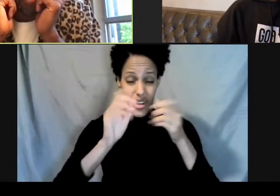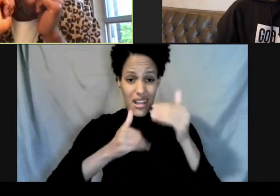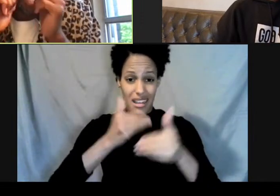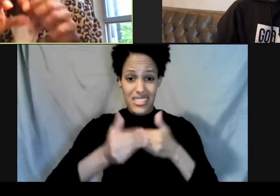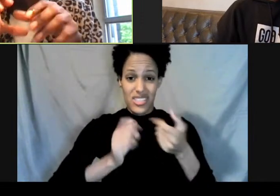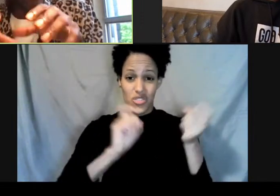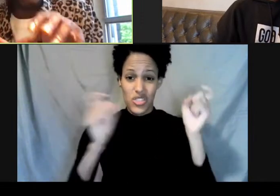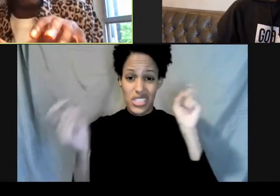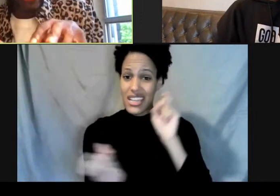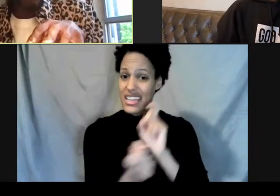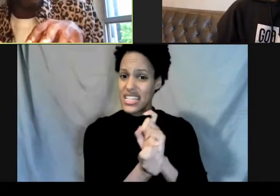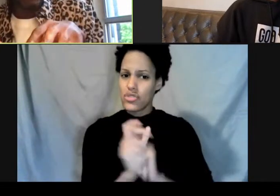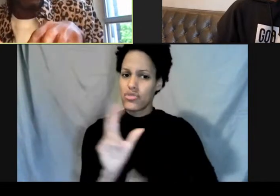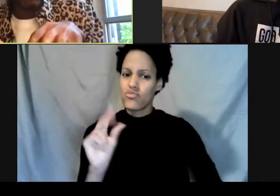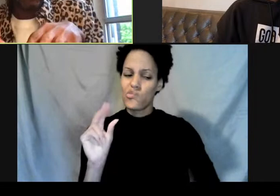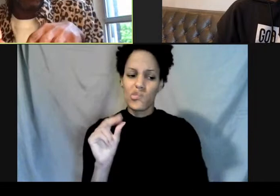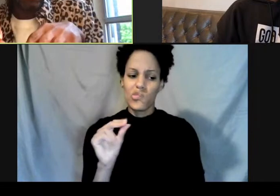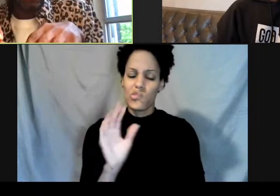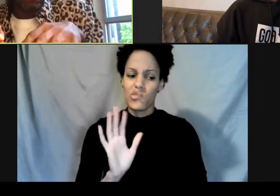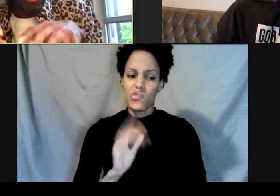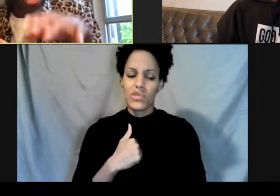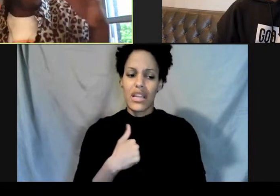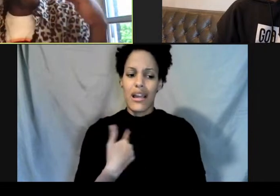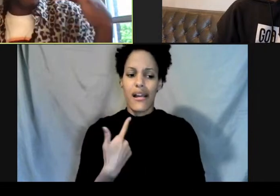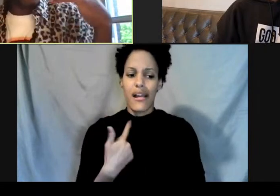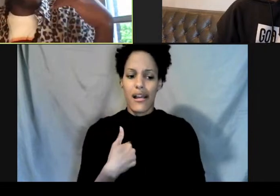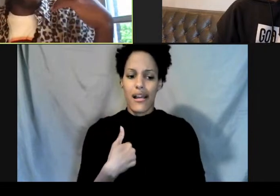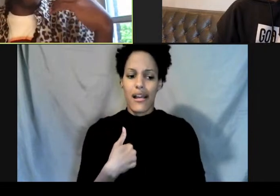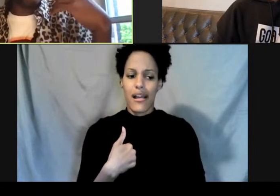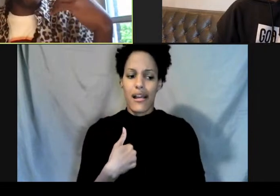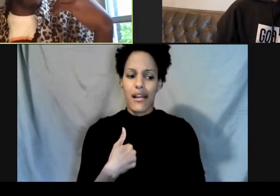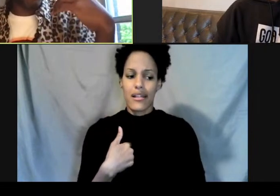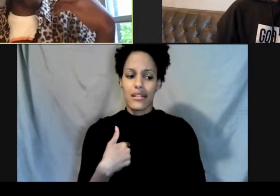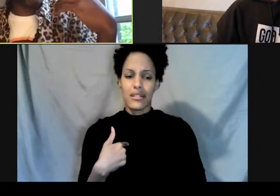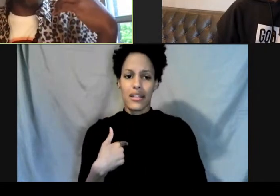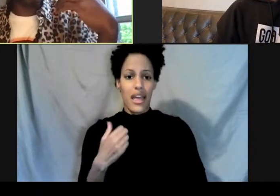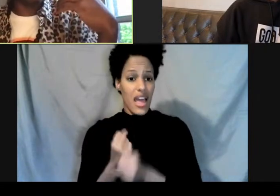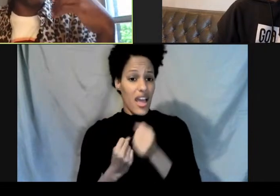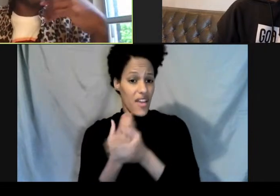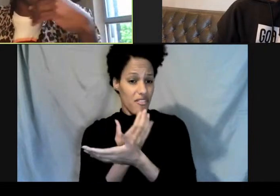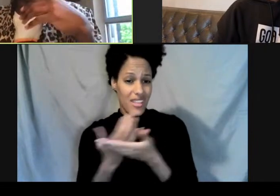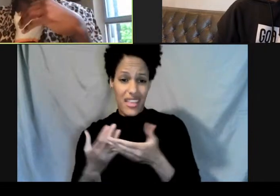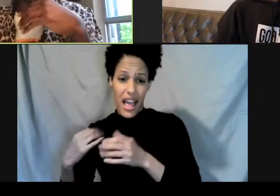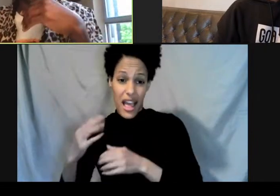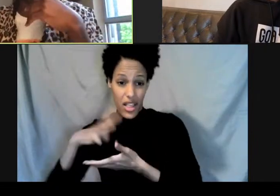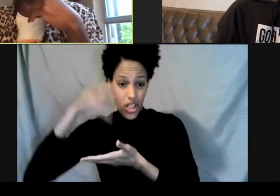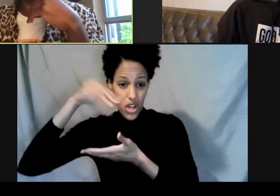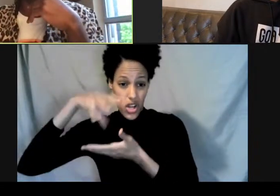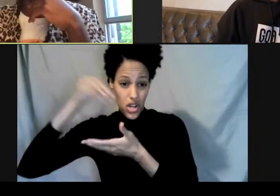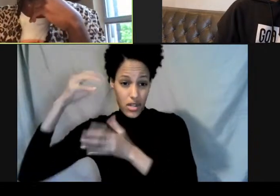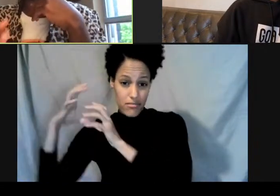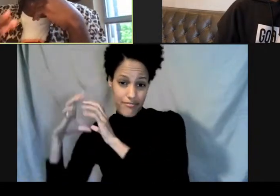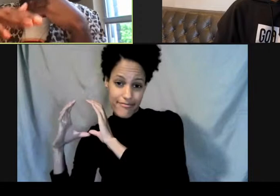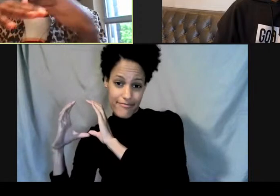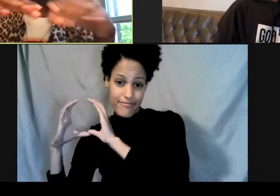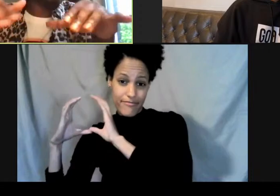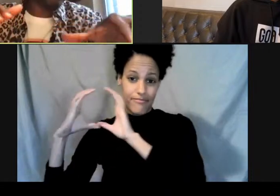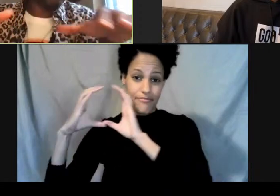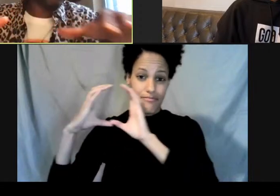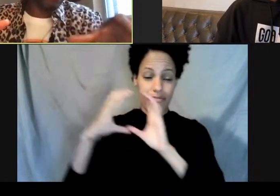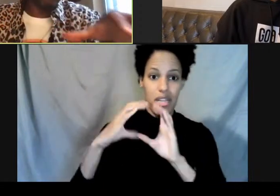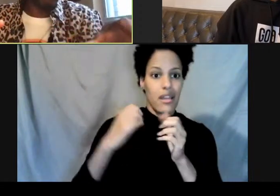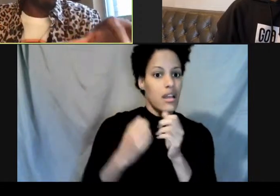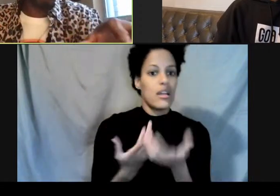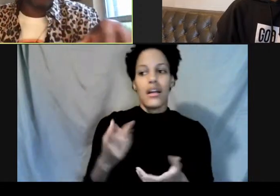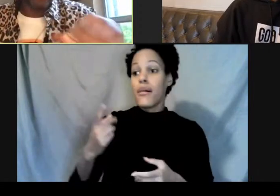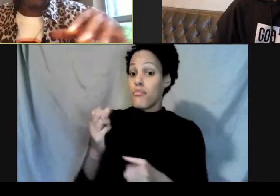I always carried everything I learned. Like, I ask a lot of, Rennie will tell you, most people that I